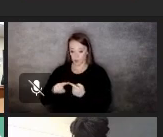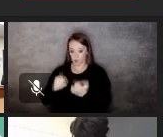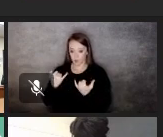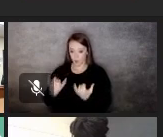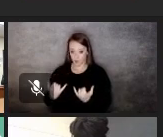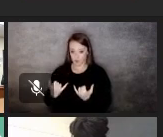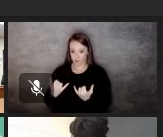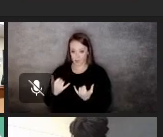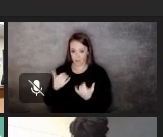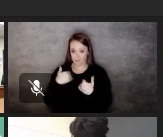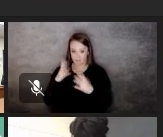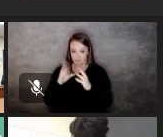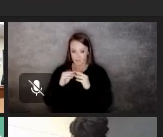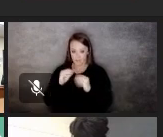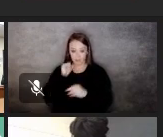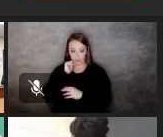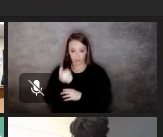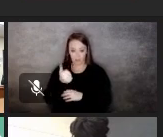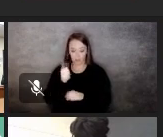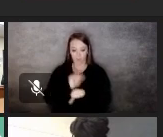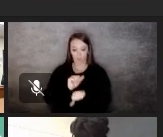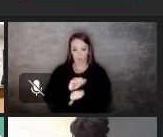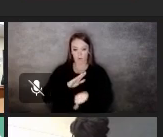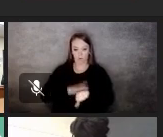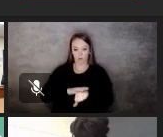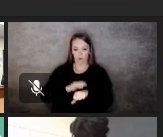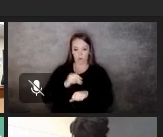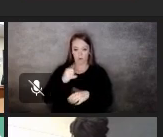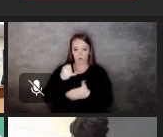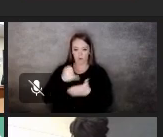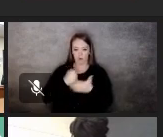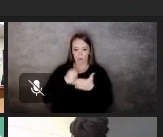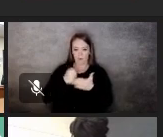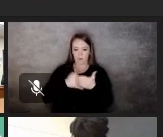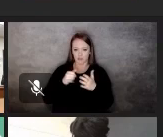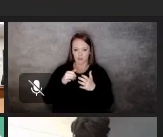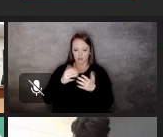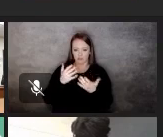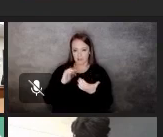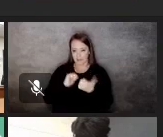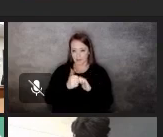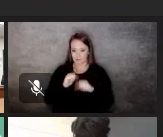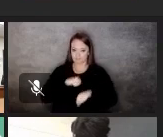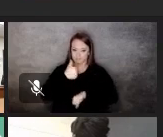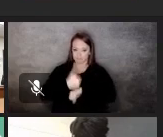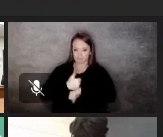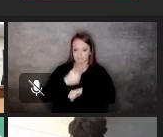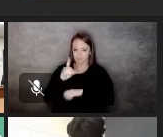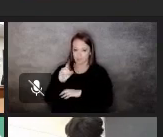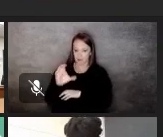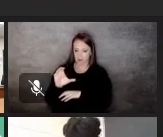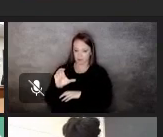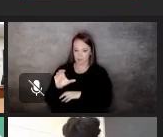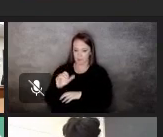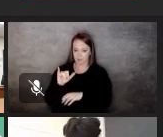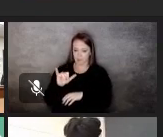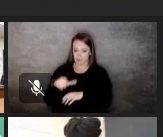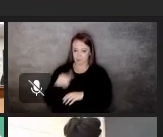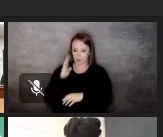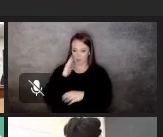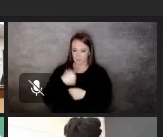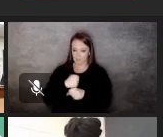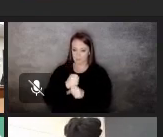tomorrow, working on the architecture and layout of the document. And that's the portion that makes the document really usable